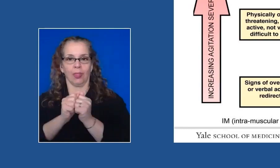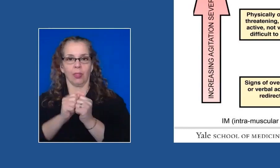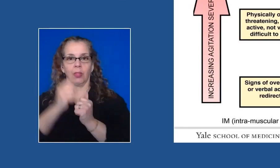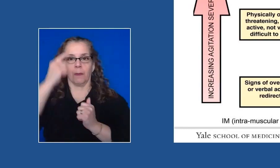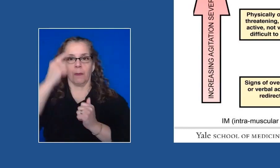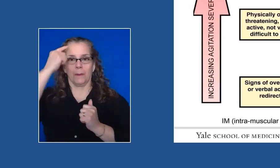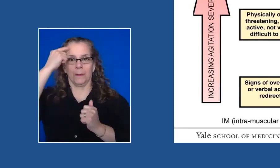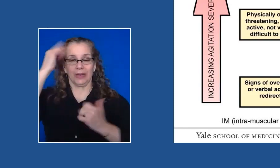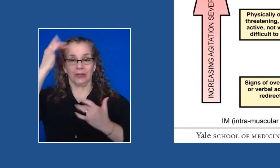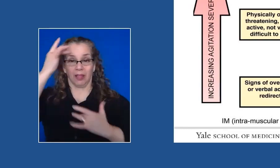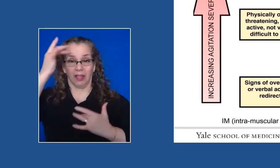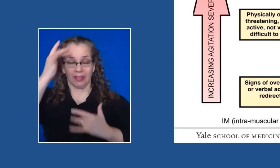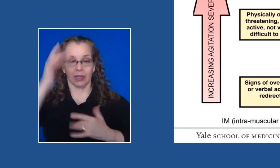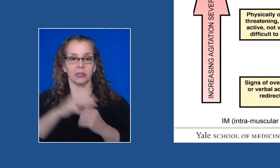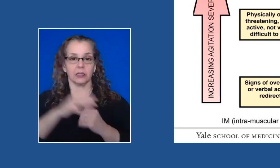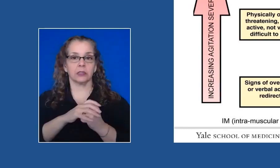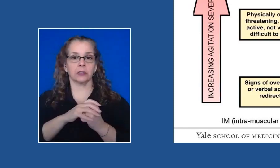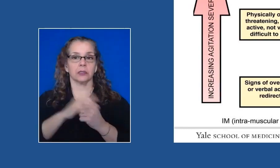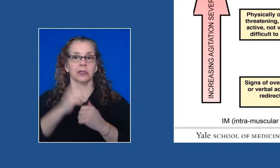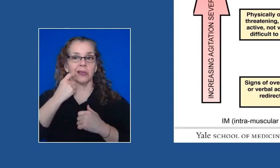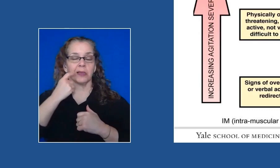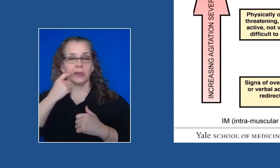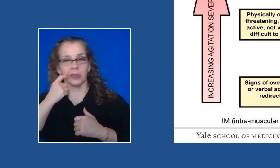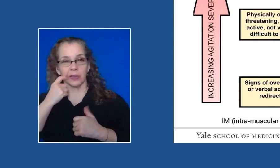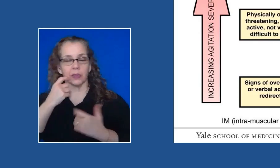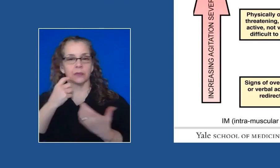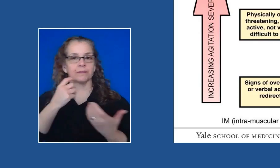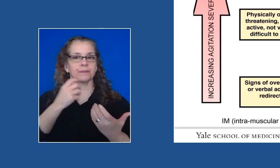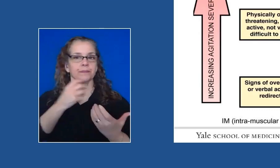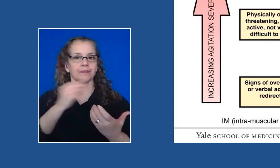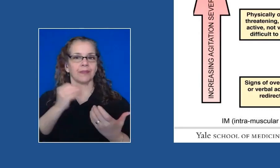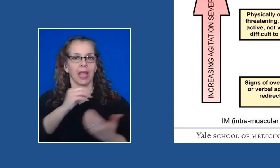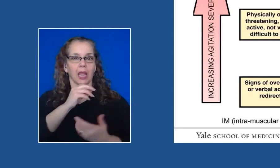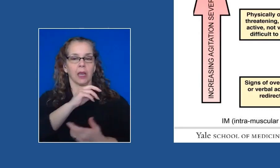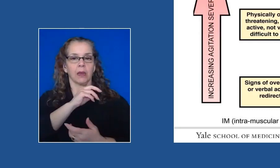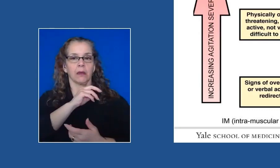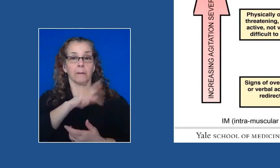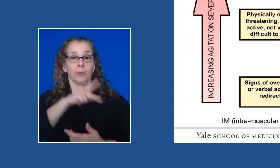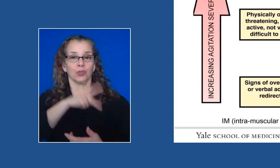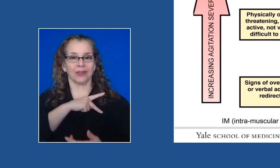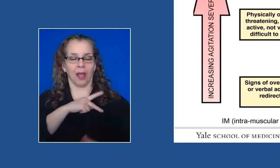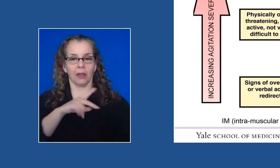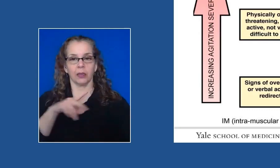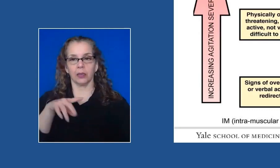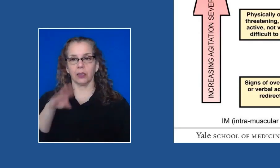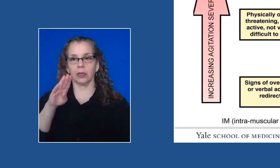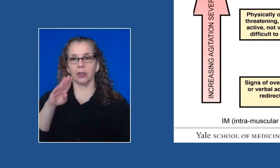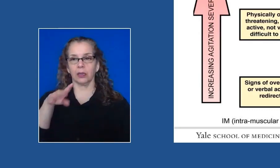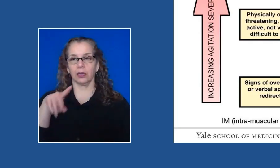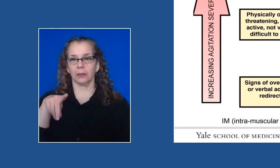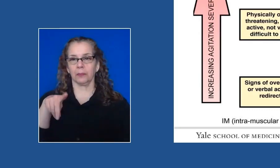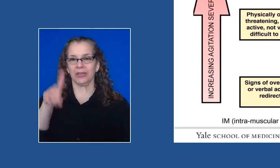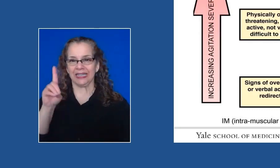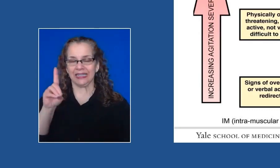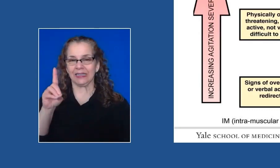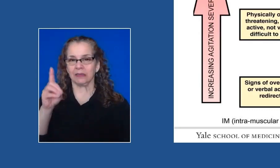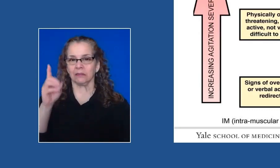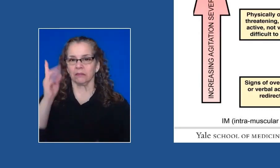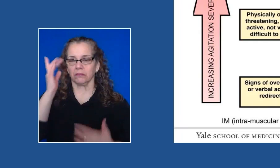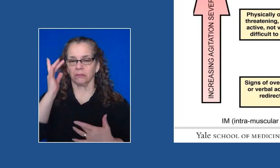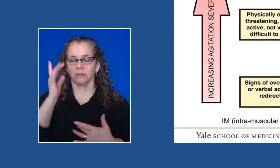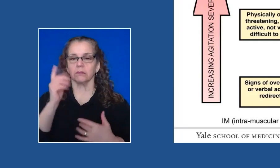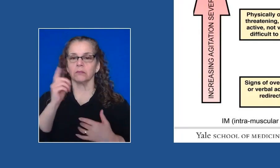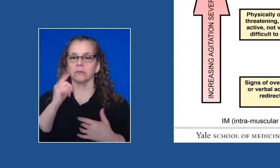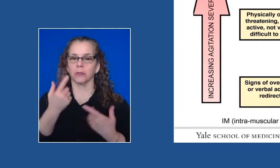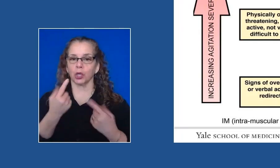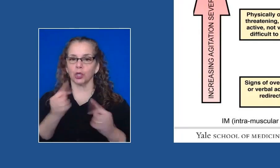use disorders, and personality disorders. And this is one treatment algorithm that's trying to do this in a structured and rigorous